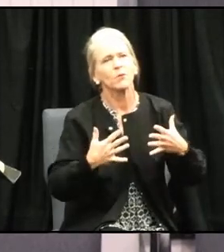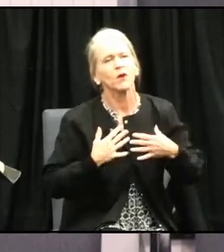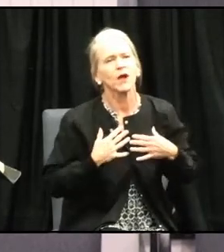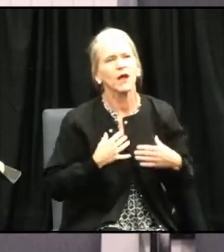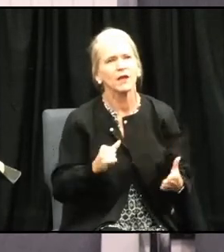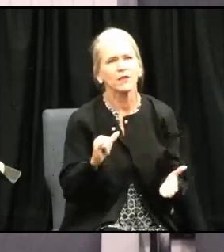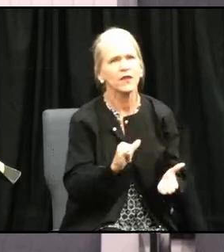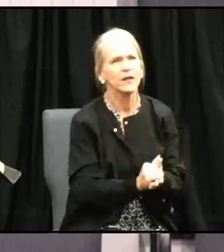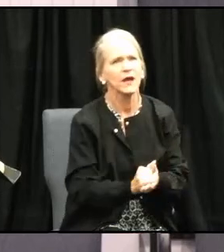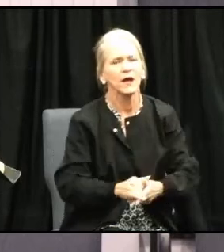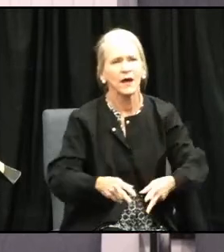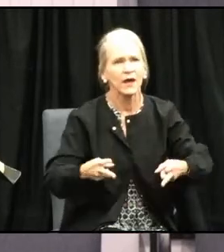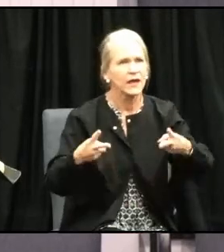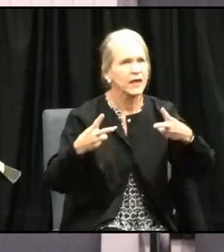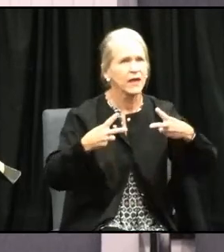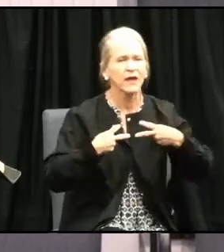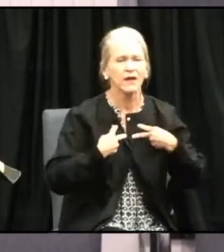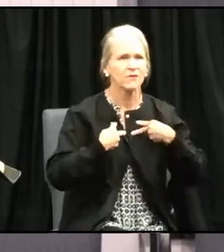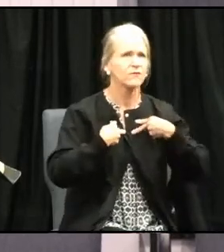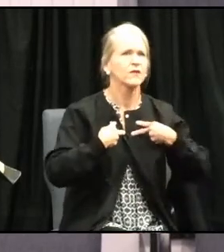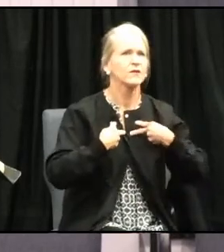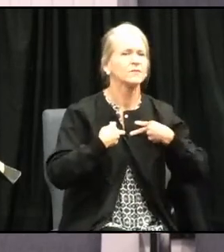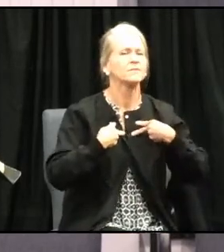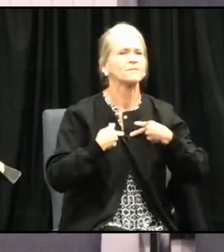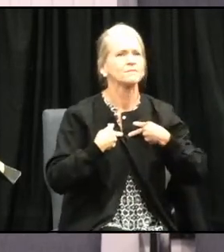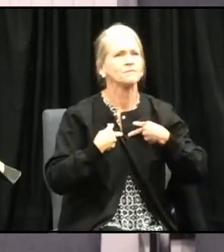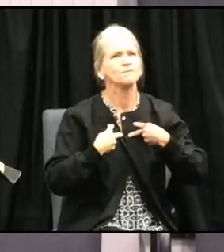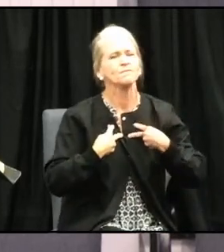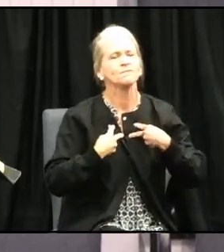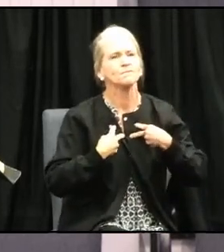every breath that I am